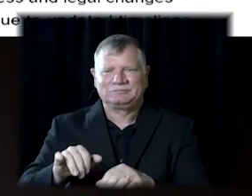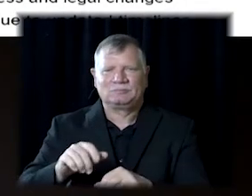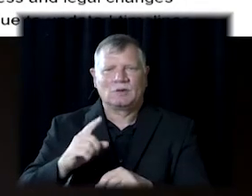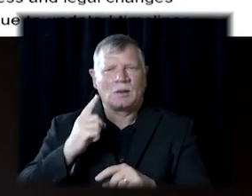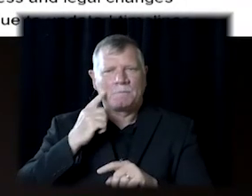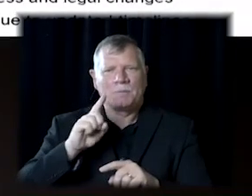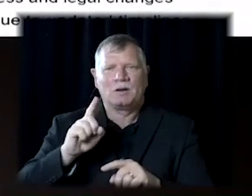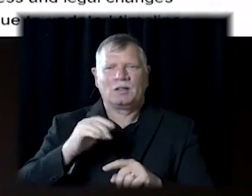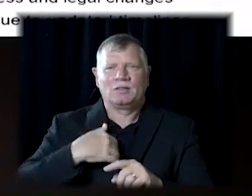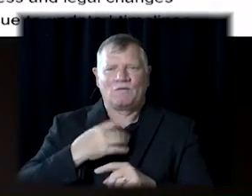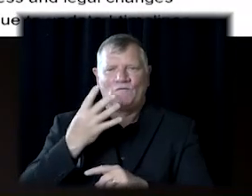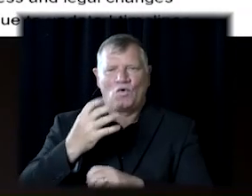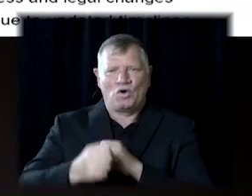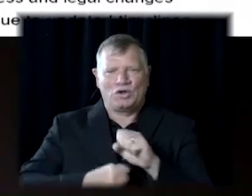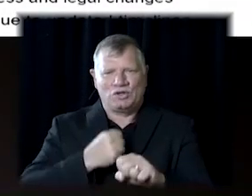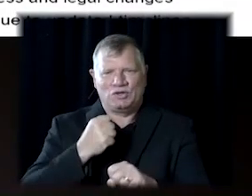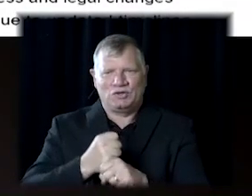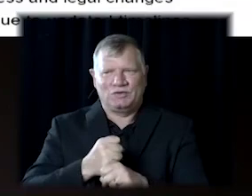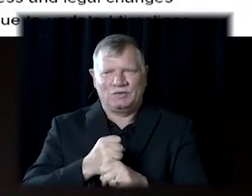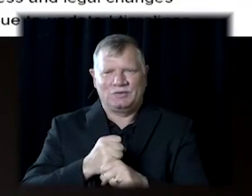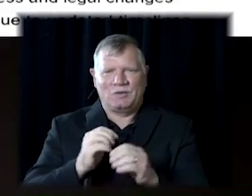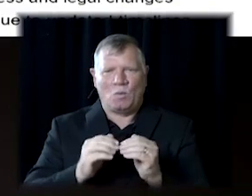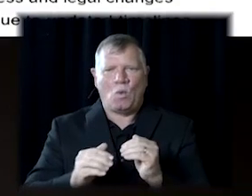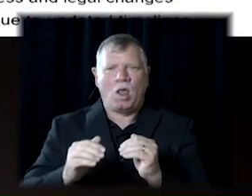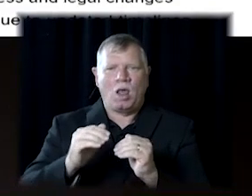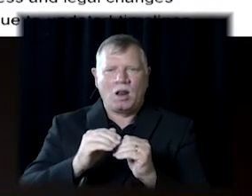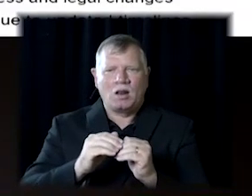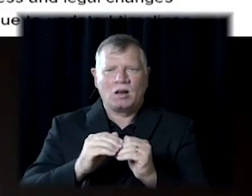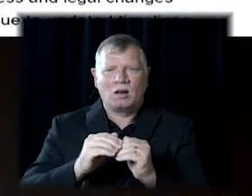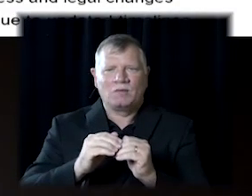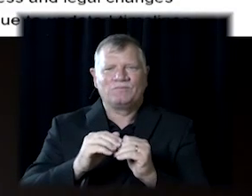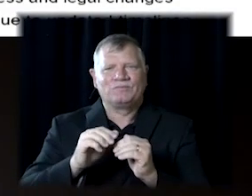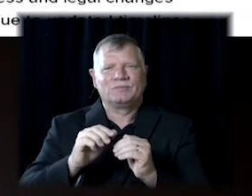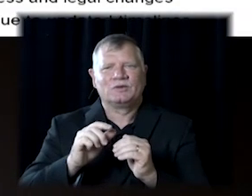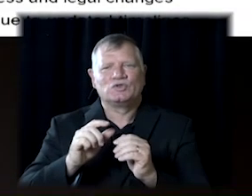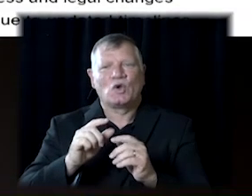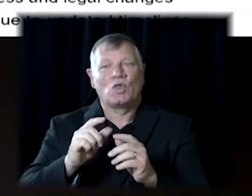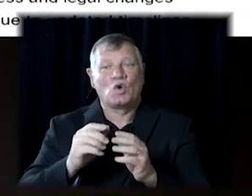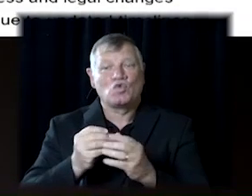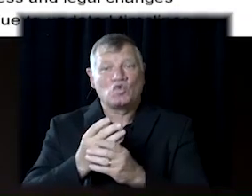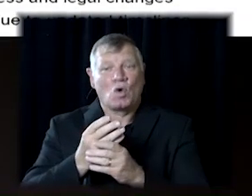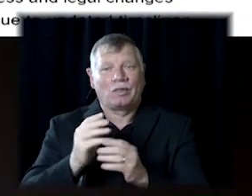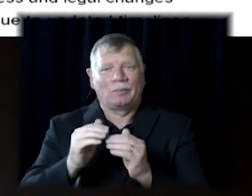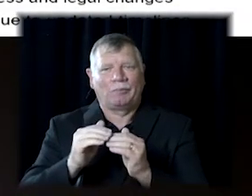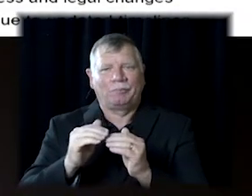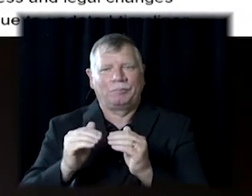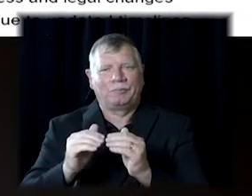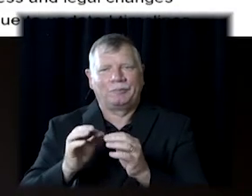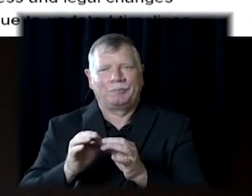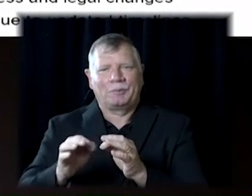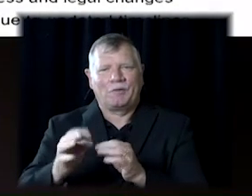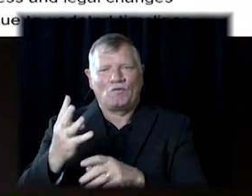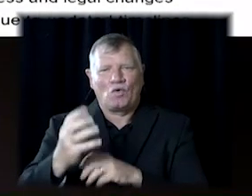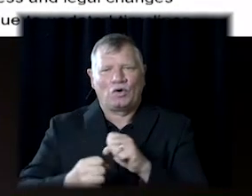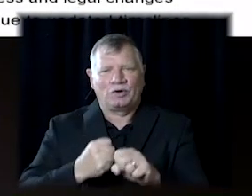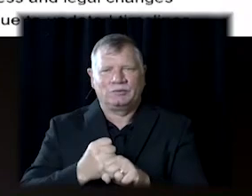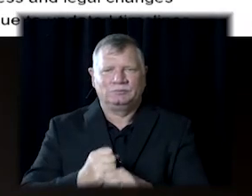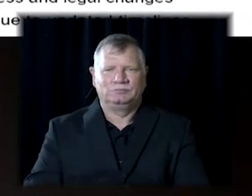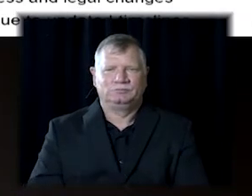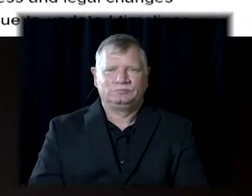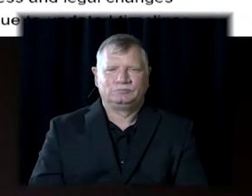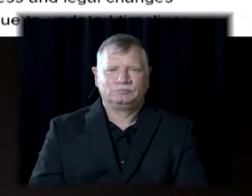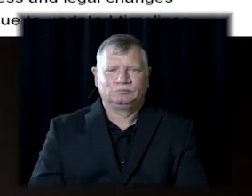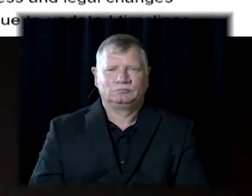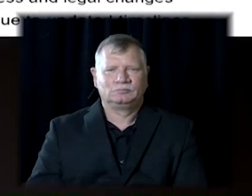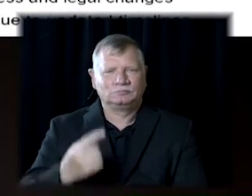four-year implementation. Therefore, the uptick in growth has been moved back 4 years. The government has failed to make notable progress